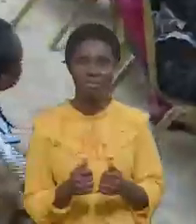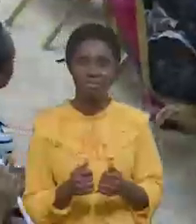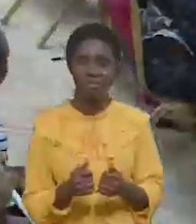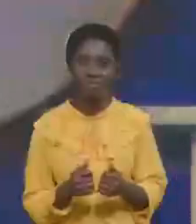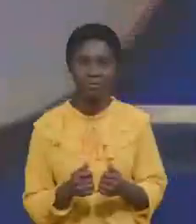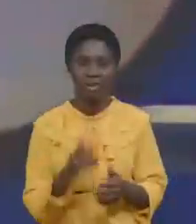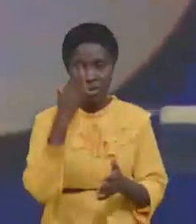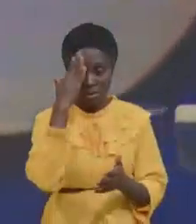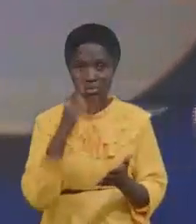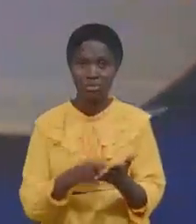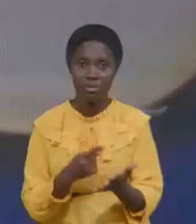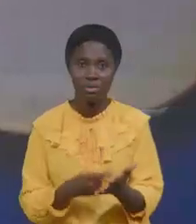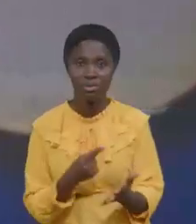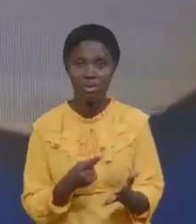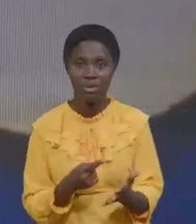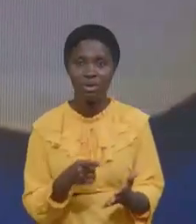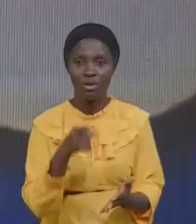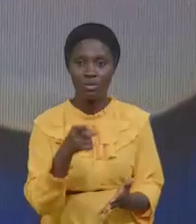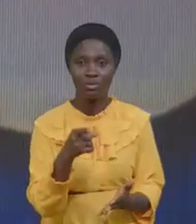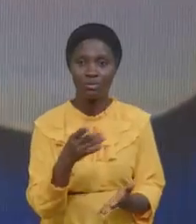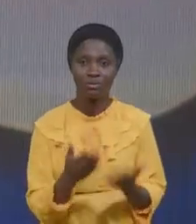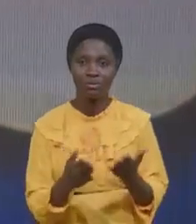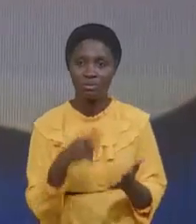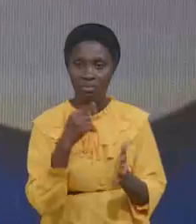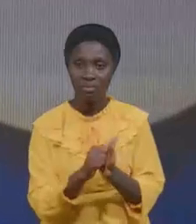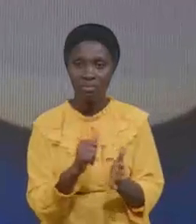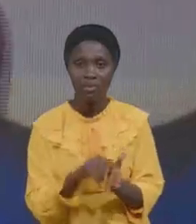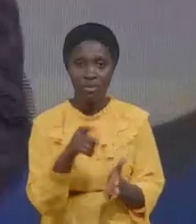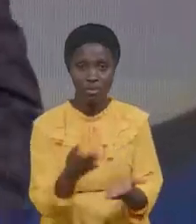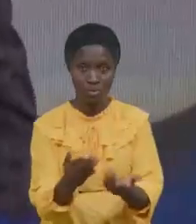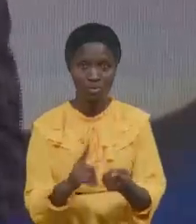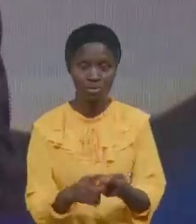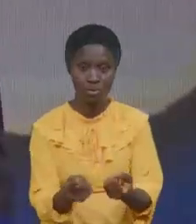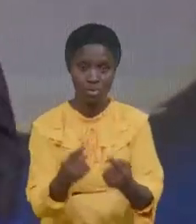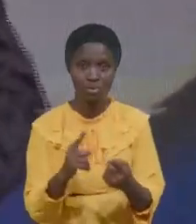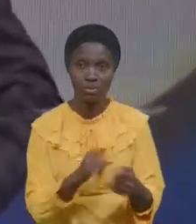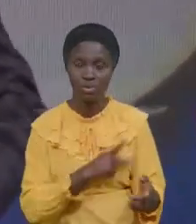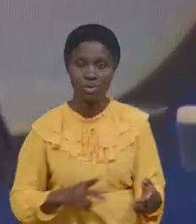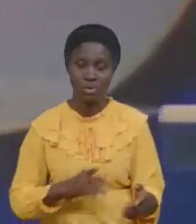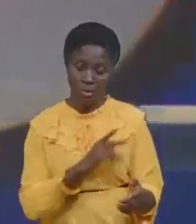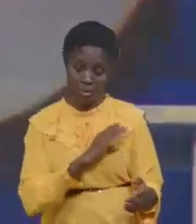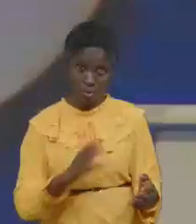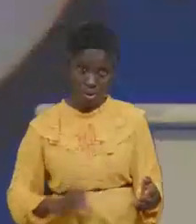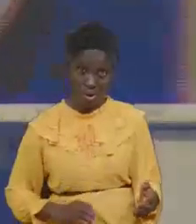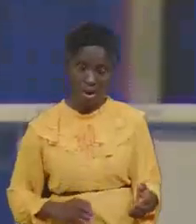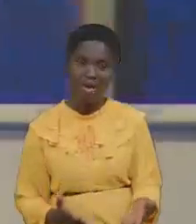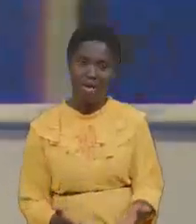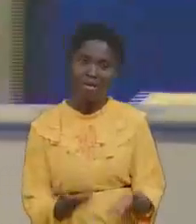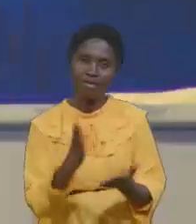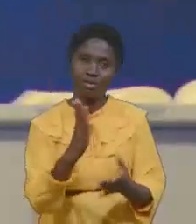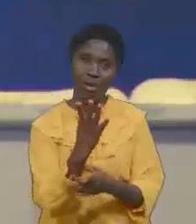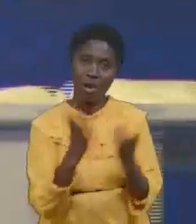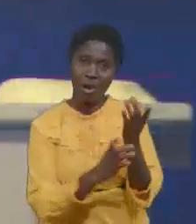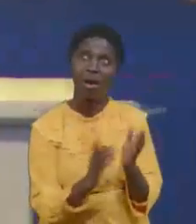You know, sometimes when I say you want to come to Christ, raise up your hand there. Some